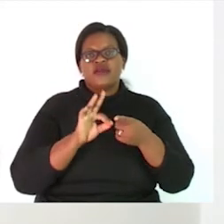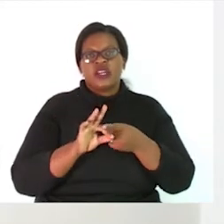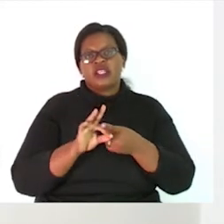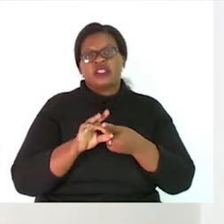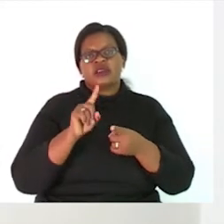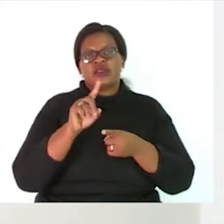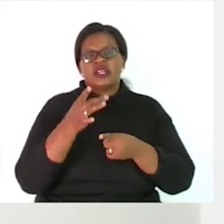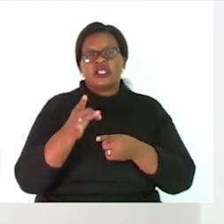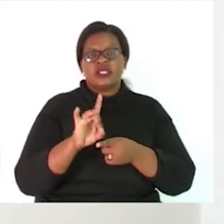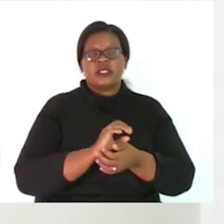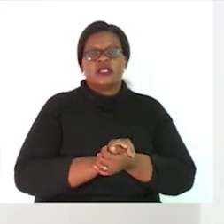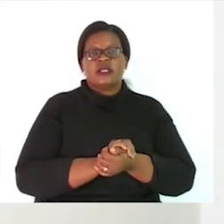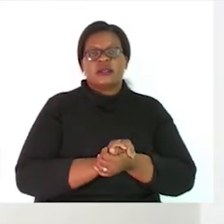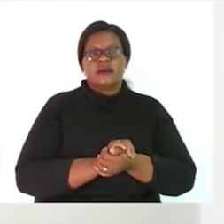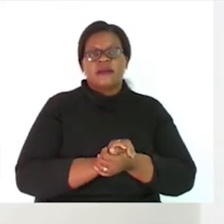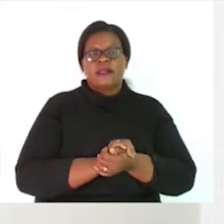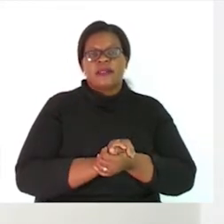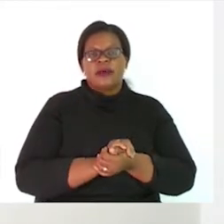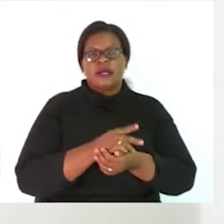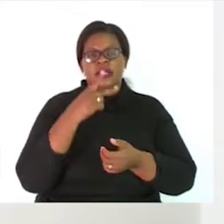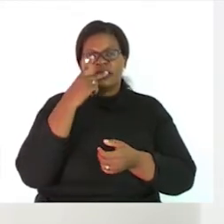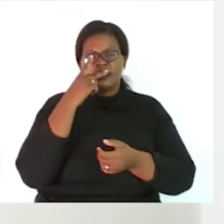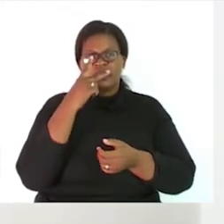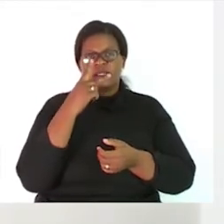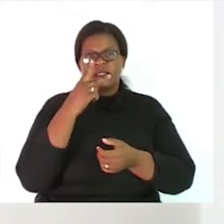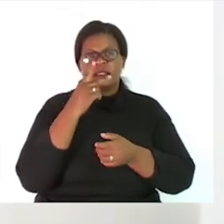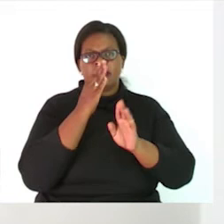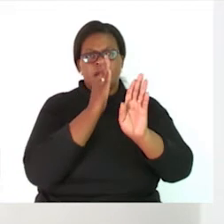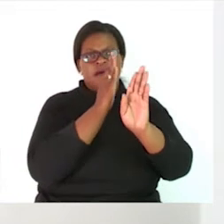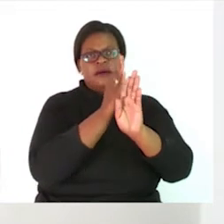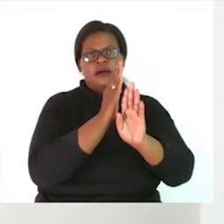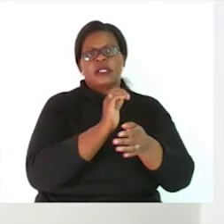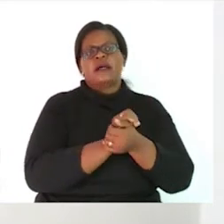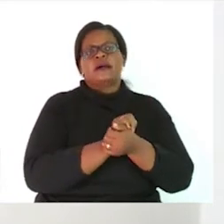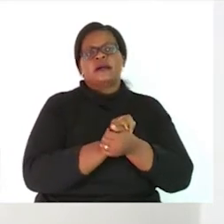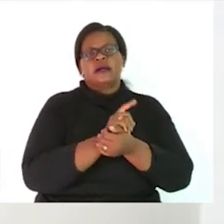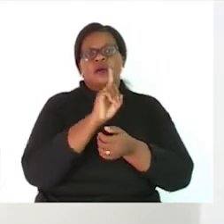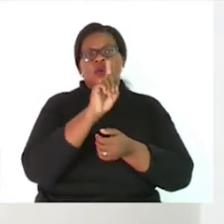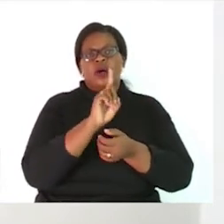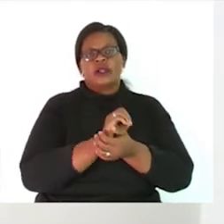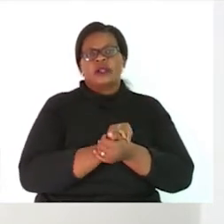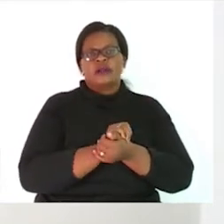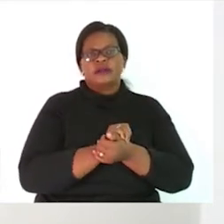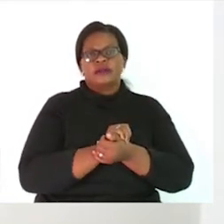of 18, let's put them in order. So we have 1,